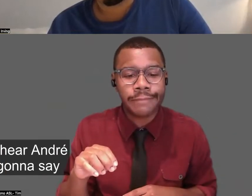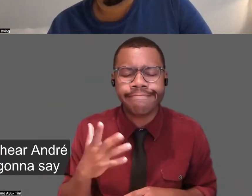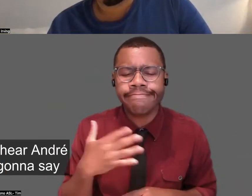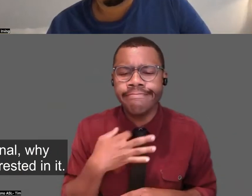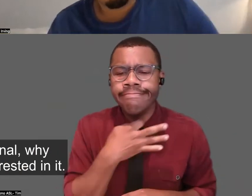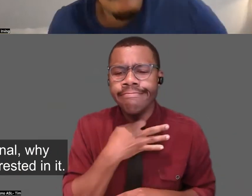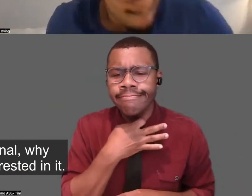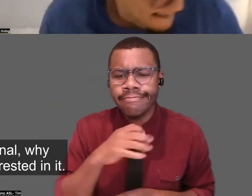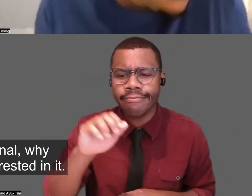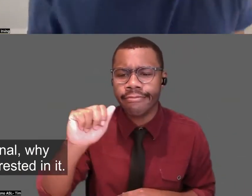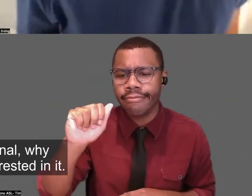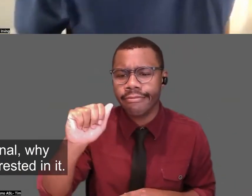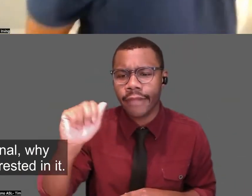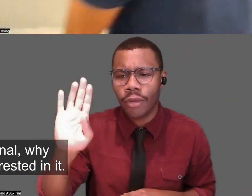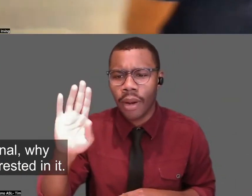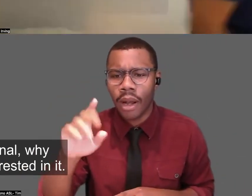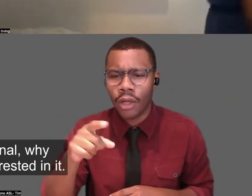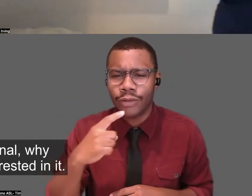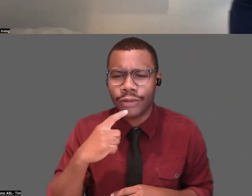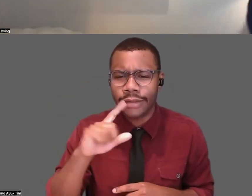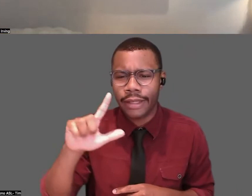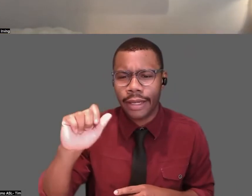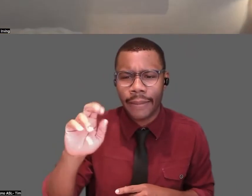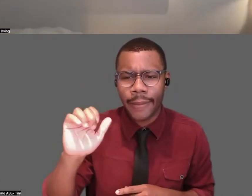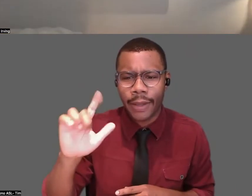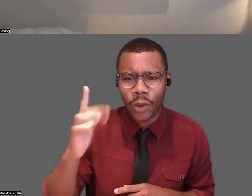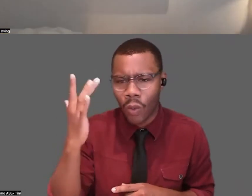what you're going to say about libidinal and why you're so interested in it.